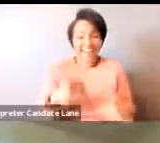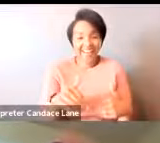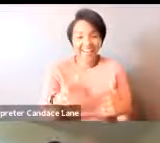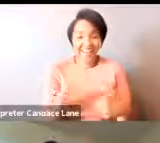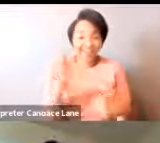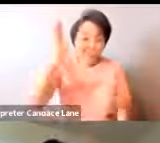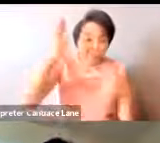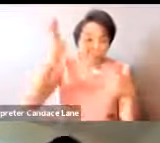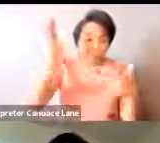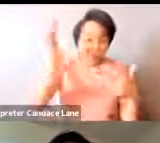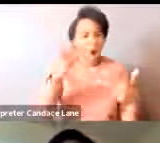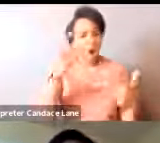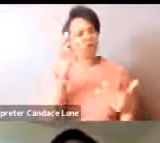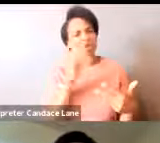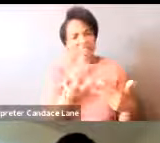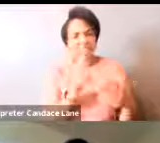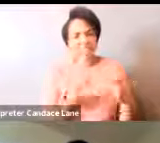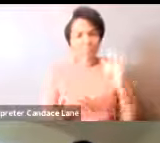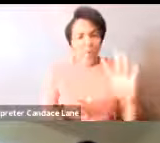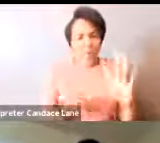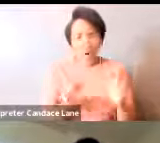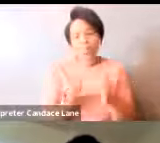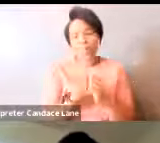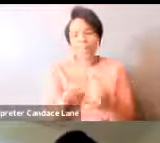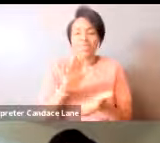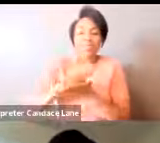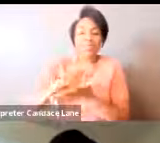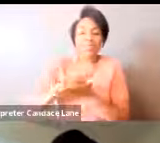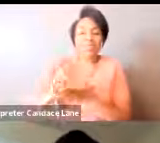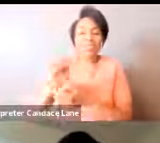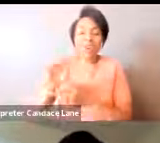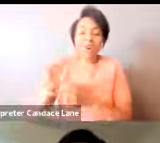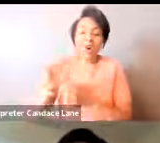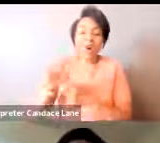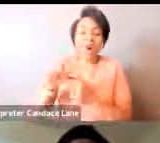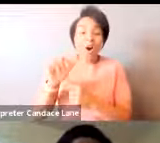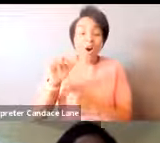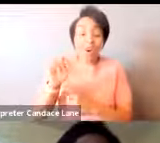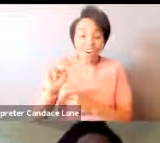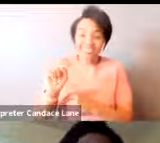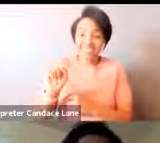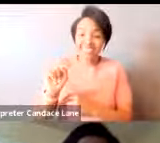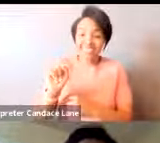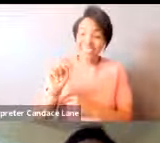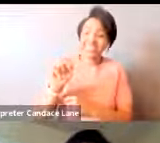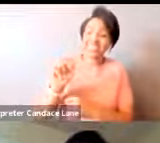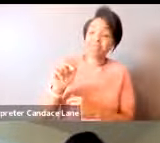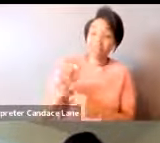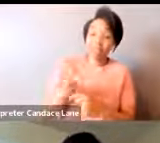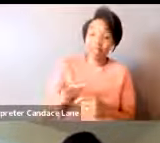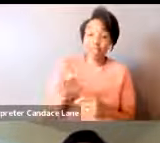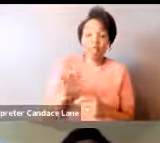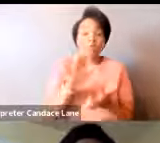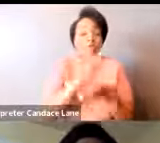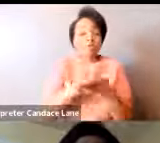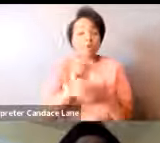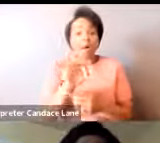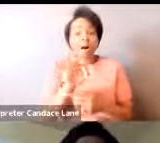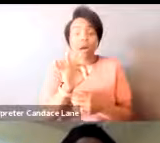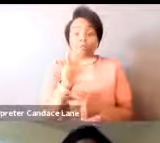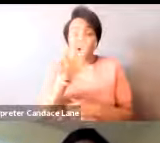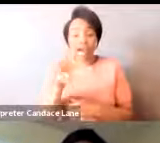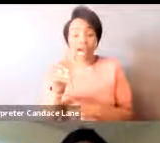or even four with the School of Arts and Humanities. That will be the Department of Africana Studies, the